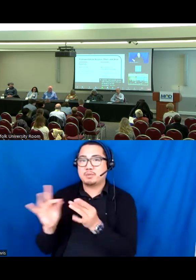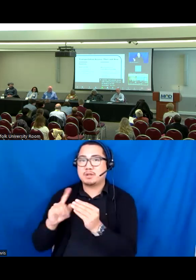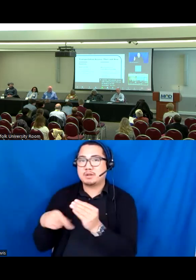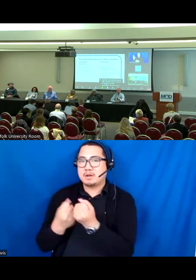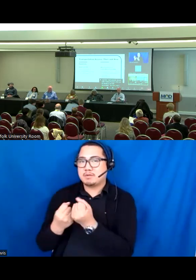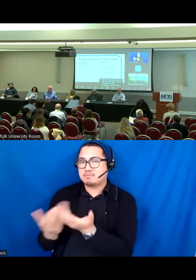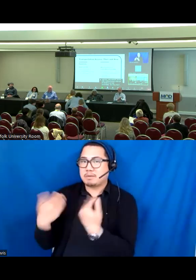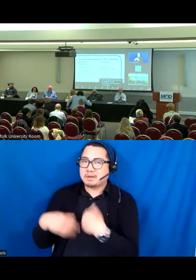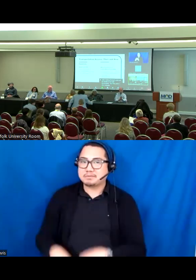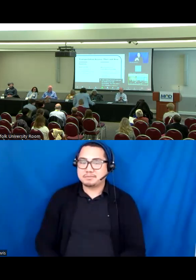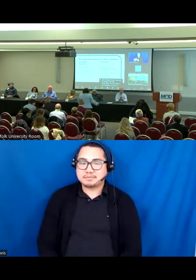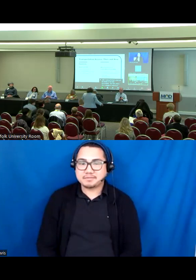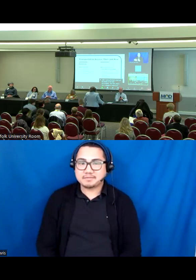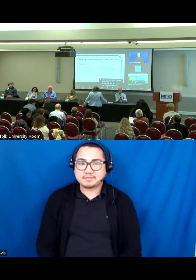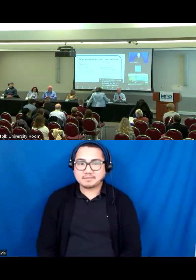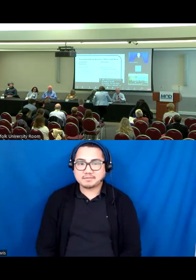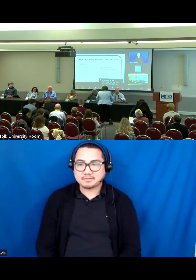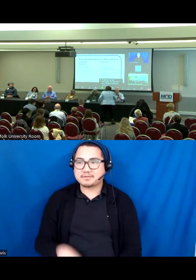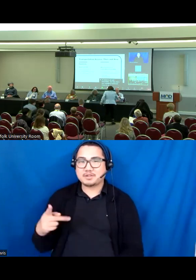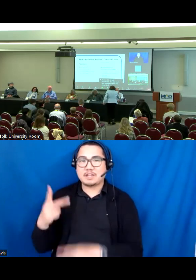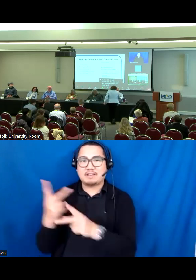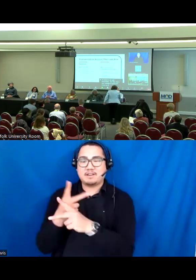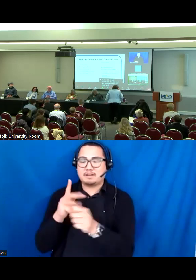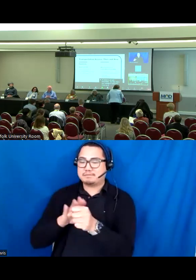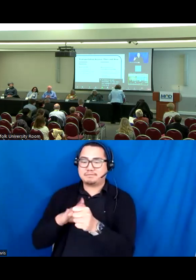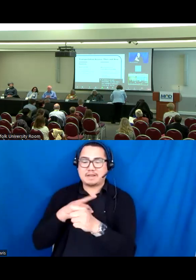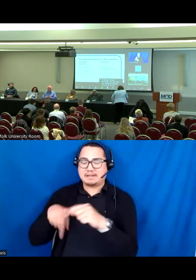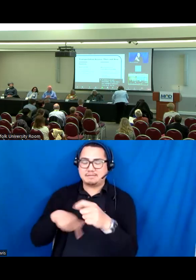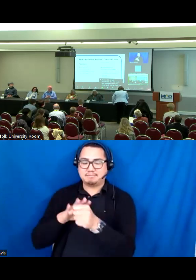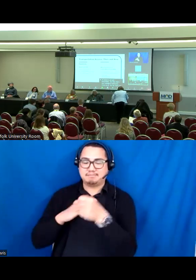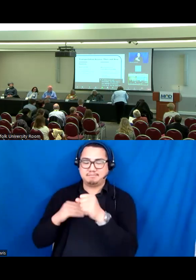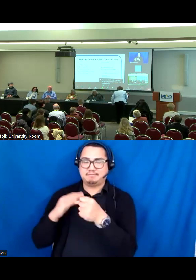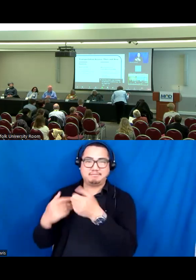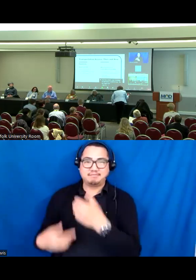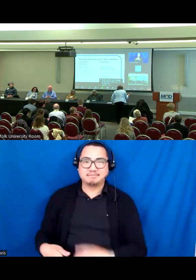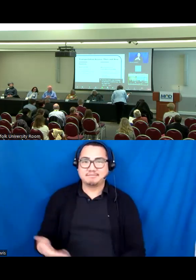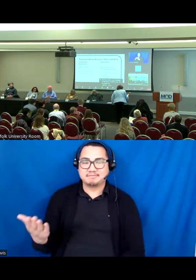advocacy? Come on up, and you can figure out the mic. I can't.